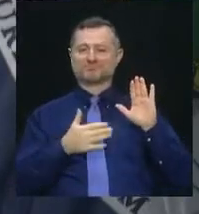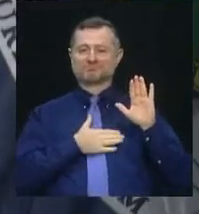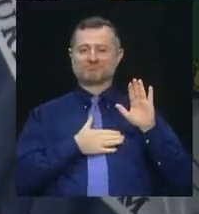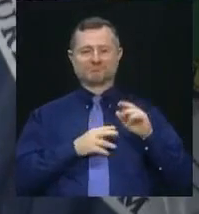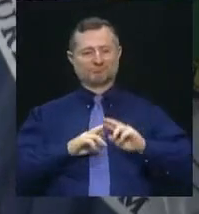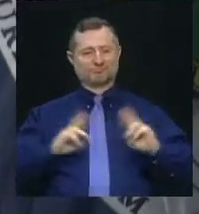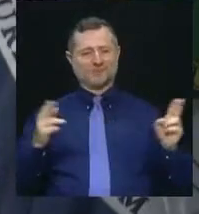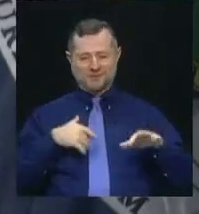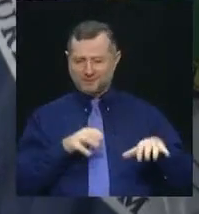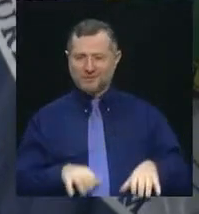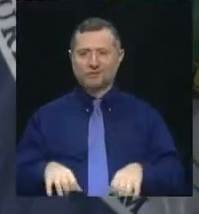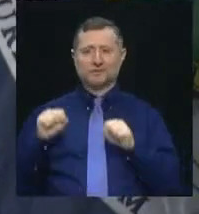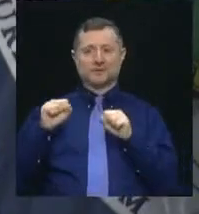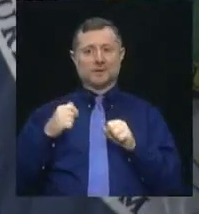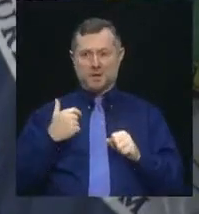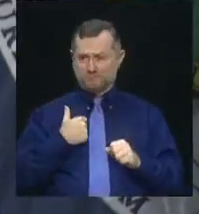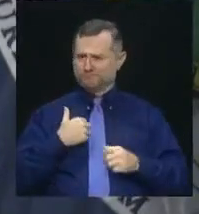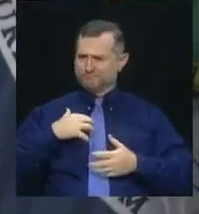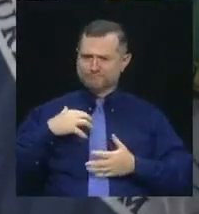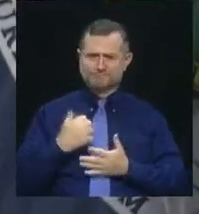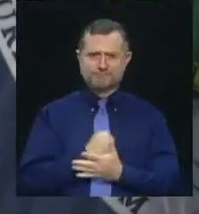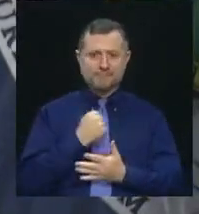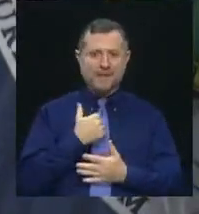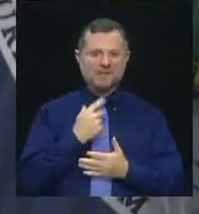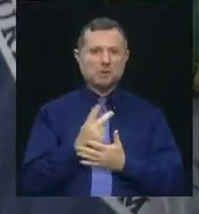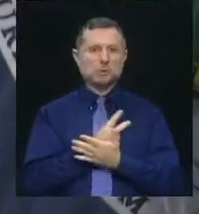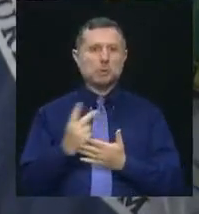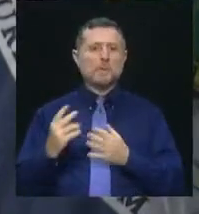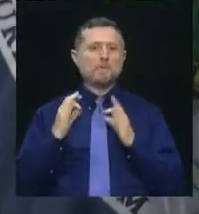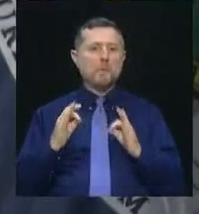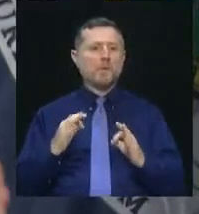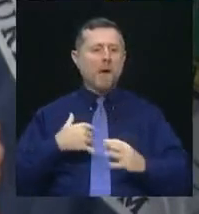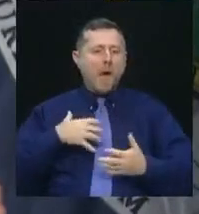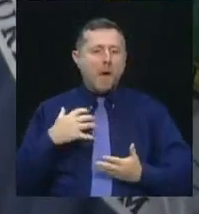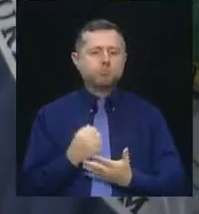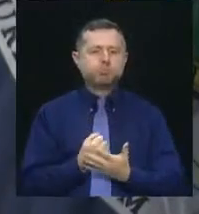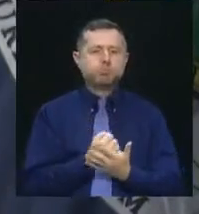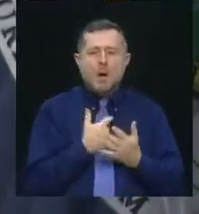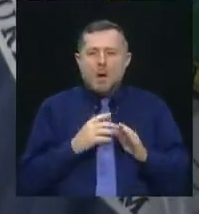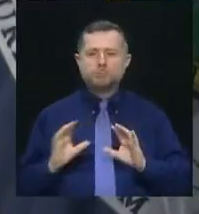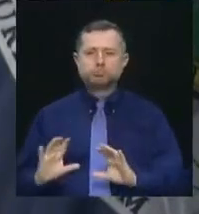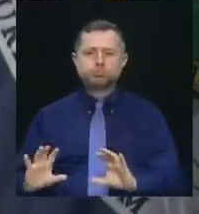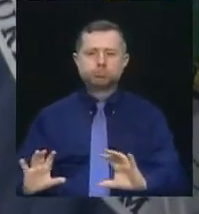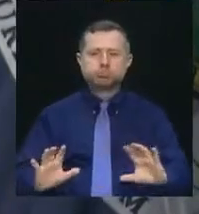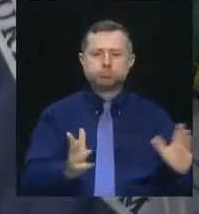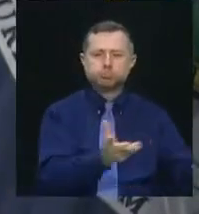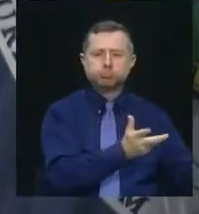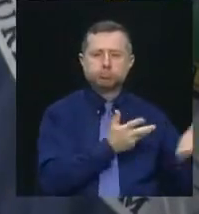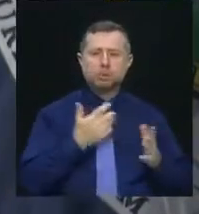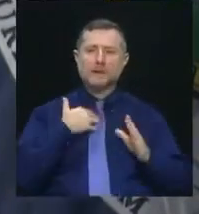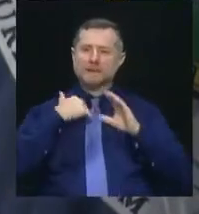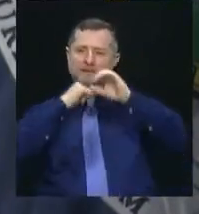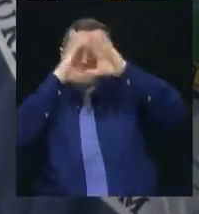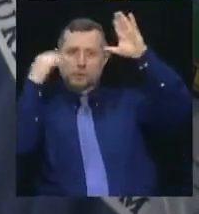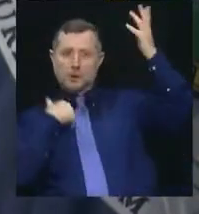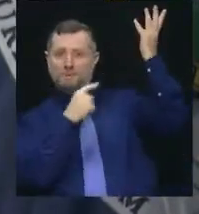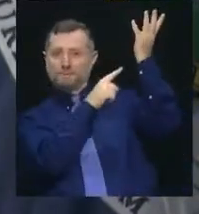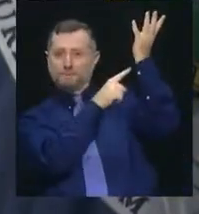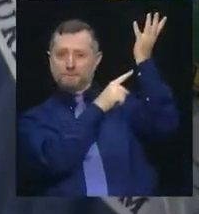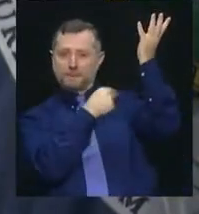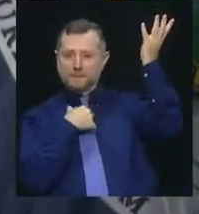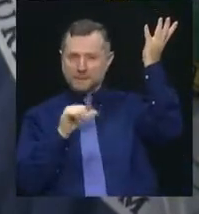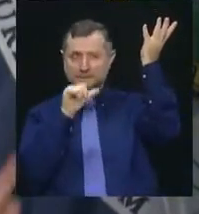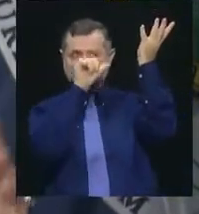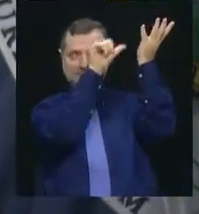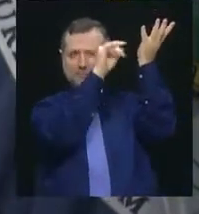to engage with the people of the state of New York. I have a vision, but I'm going to continue to develop that. And at the end of the 14 days, I look forward to coming